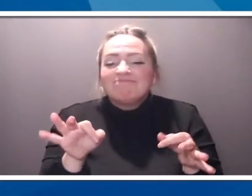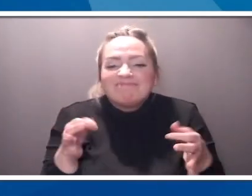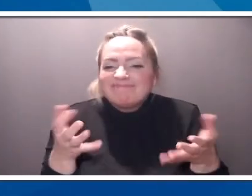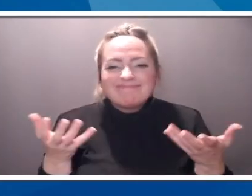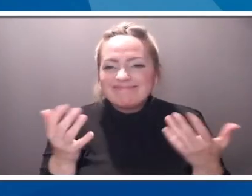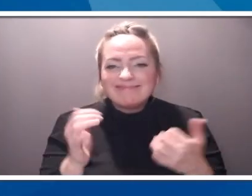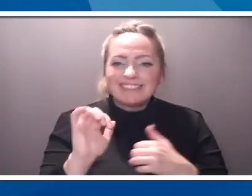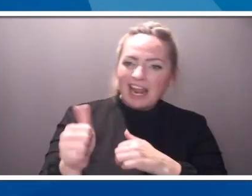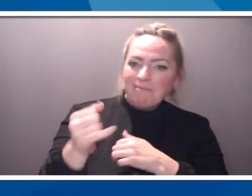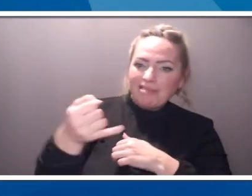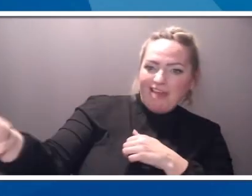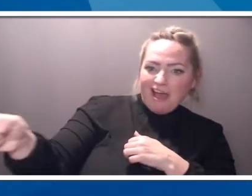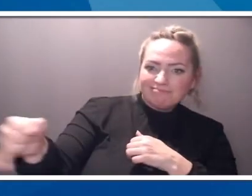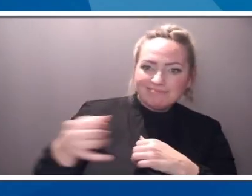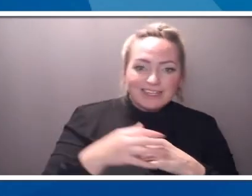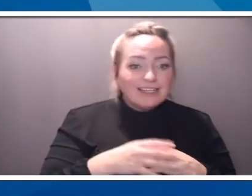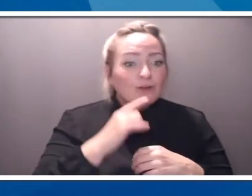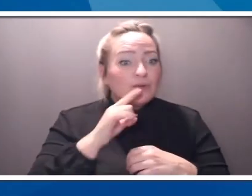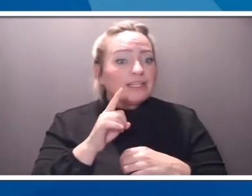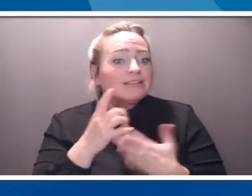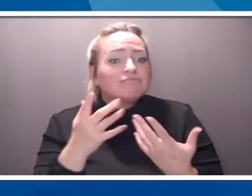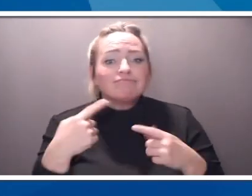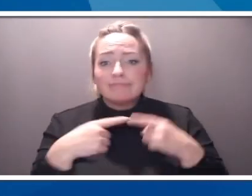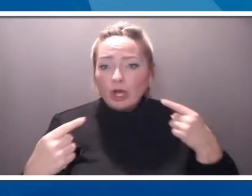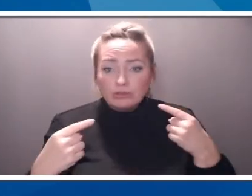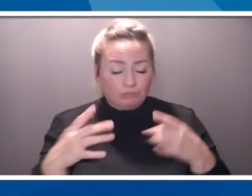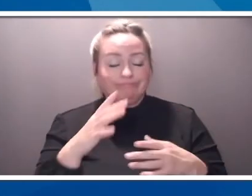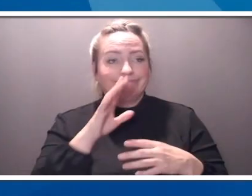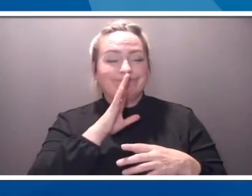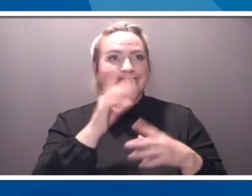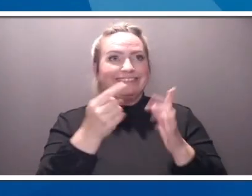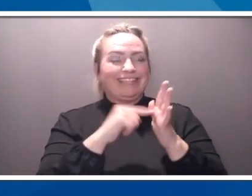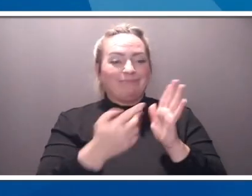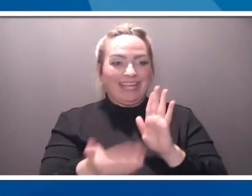the SCs say are just a line in the sand. I've got a contrast requirement,